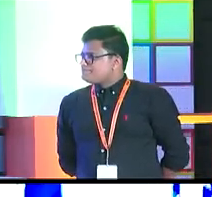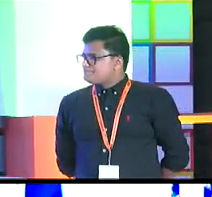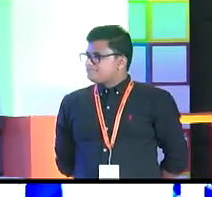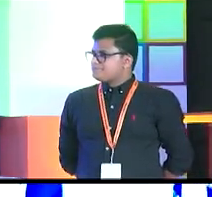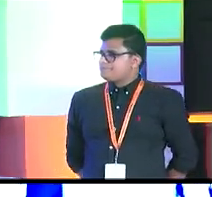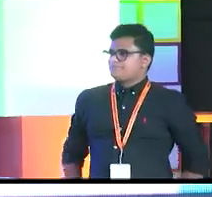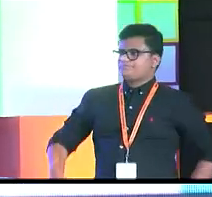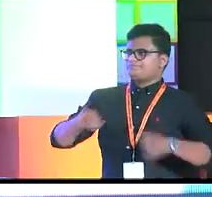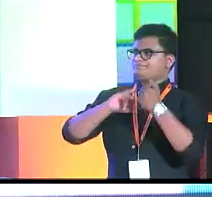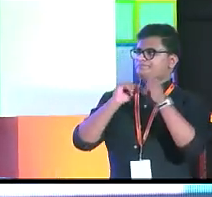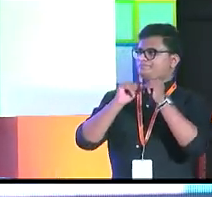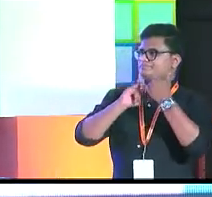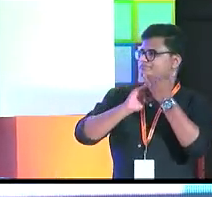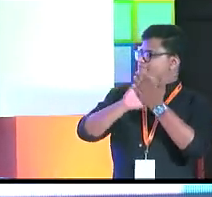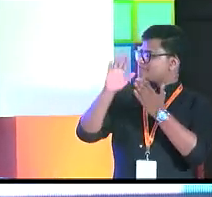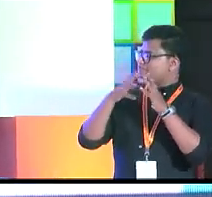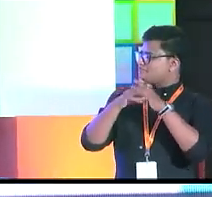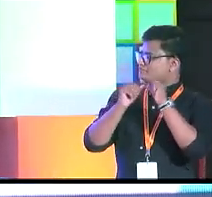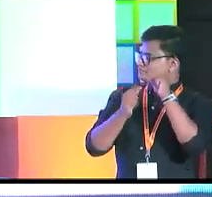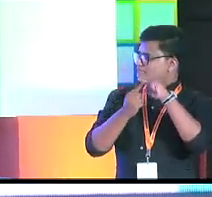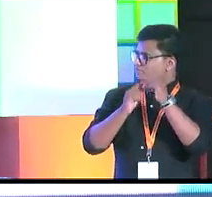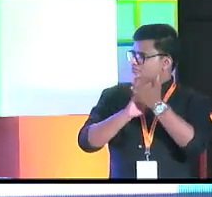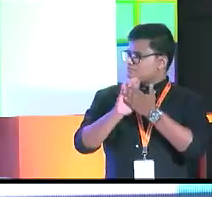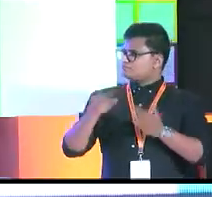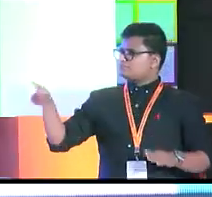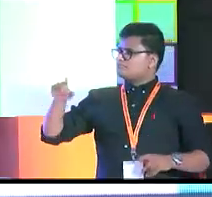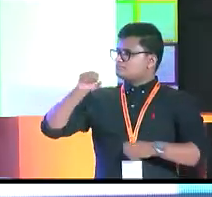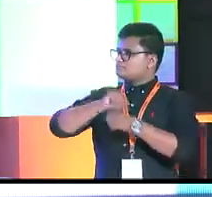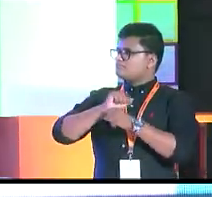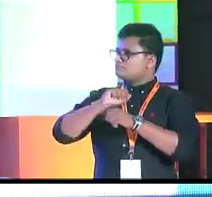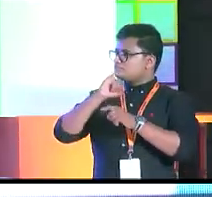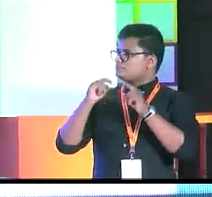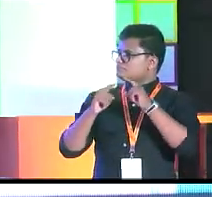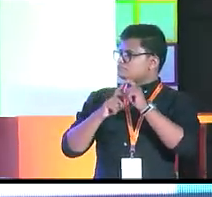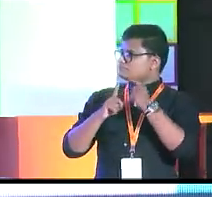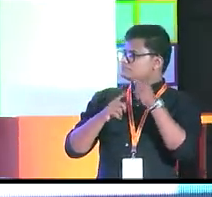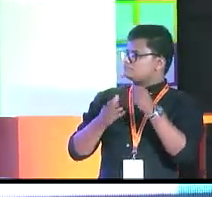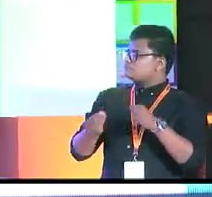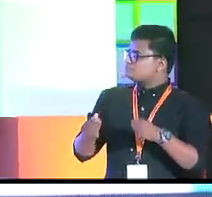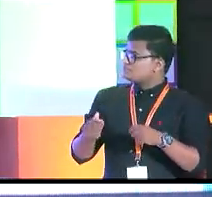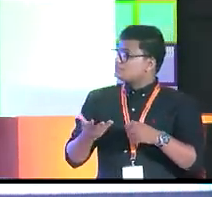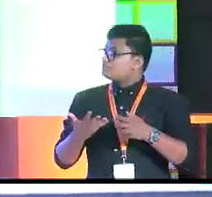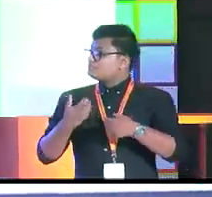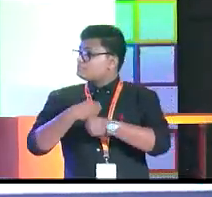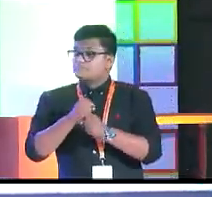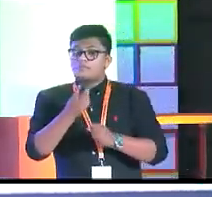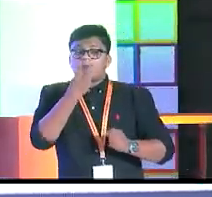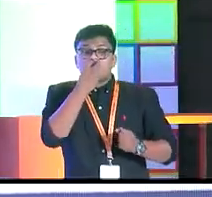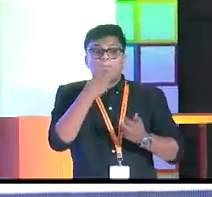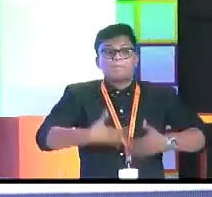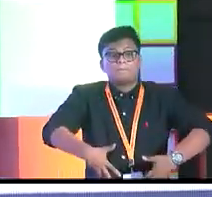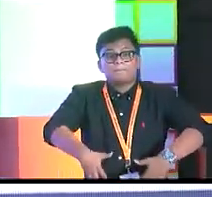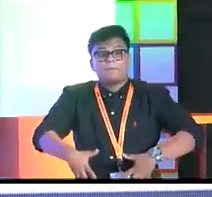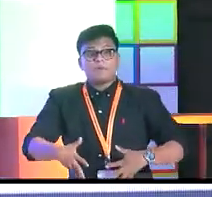Shashwat, please. So Shashwat works for ID, and they've developed a great software product which allows visually impaired people to be